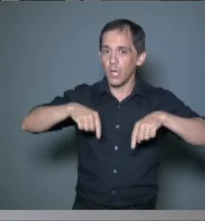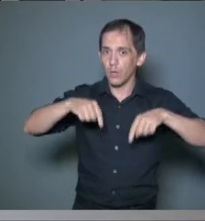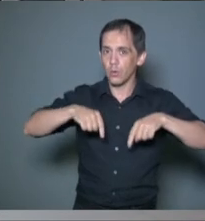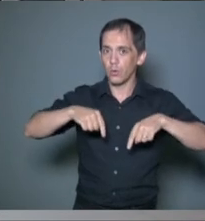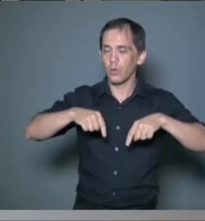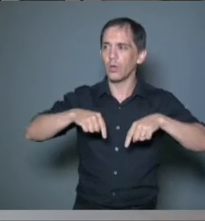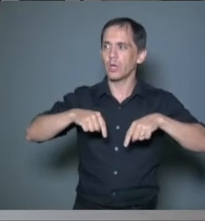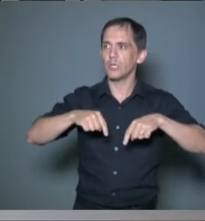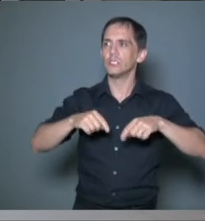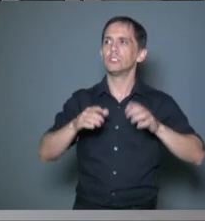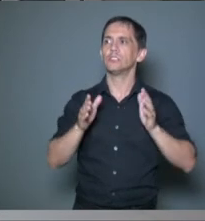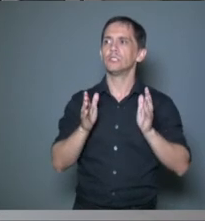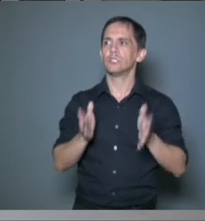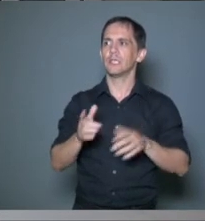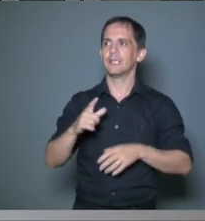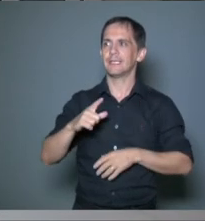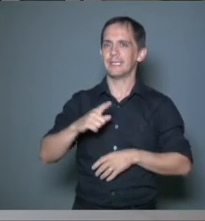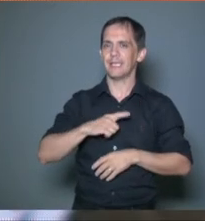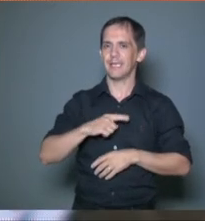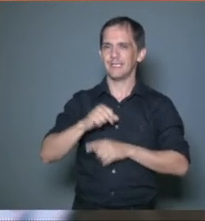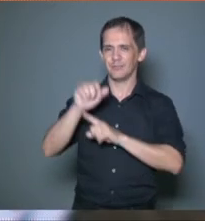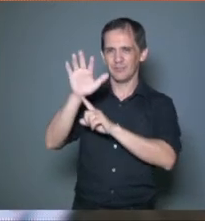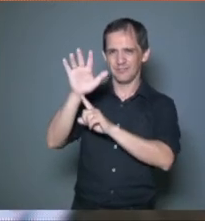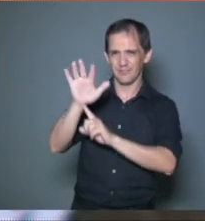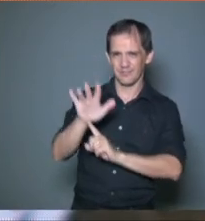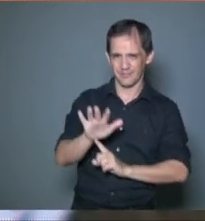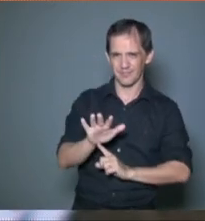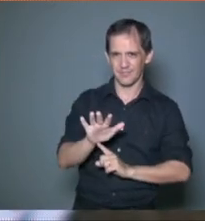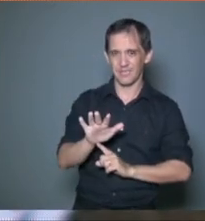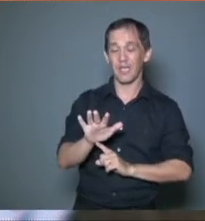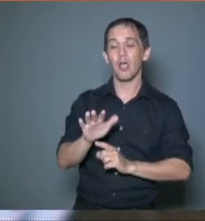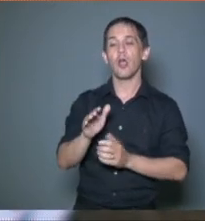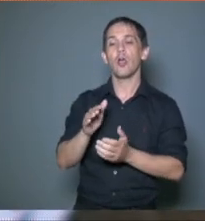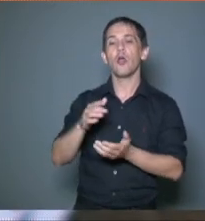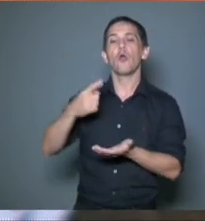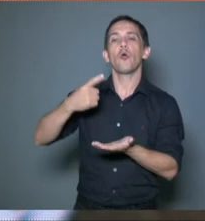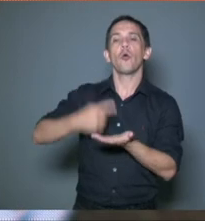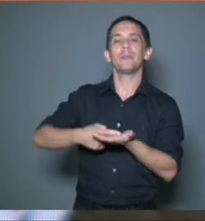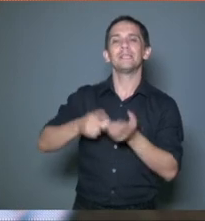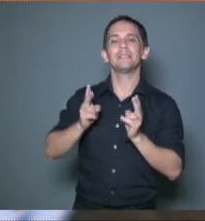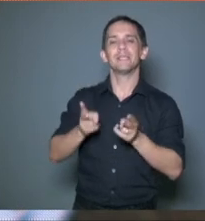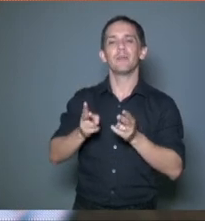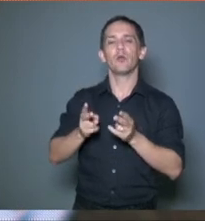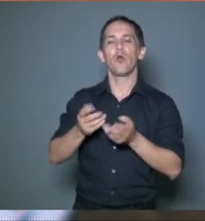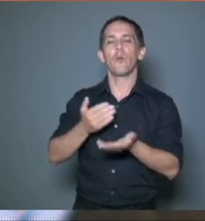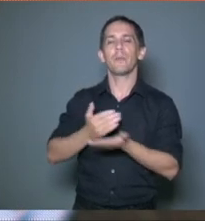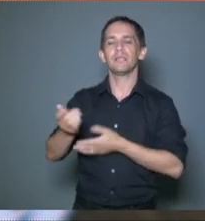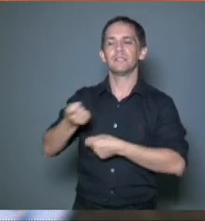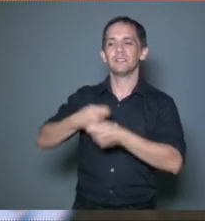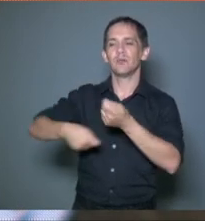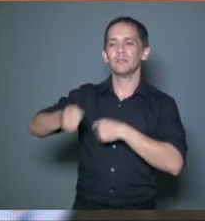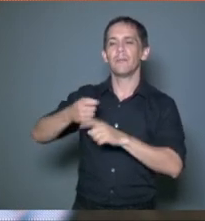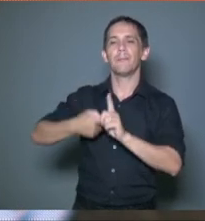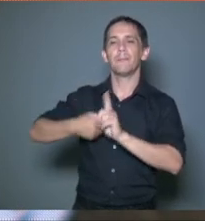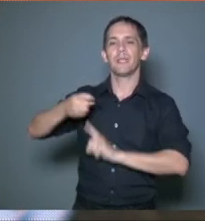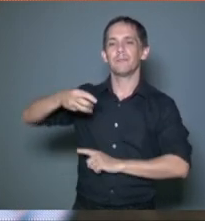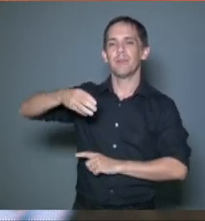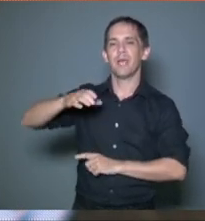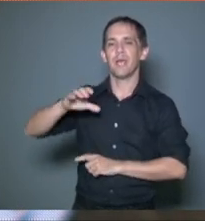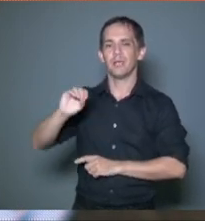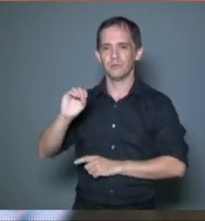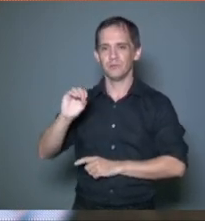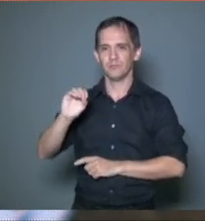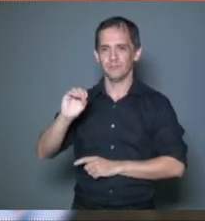This year, we bought more than normally. We usually start negotiating in March. We've already